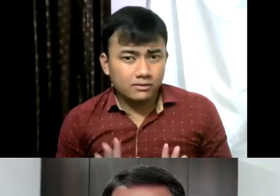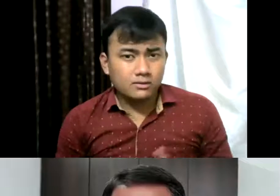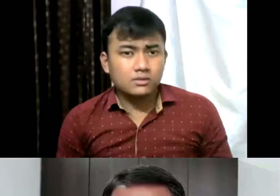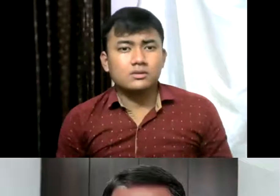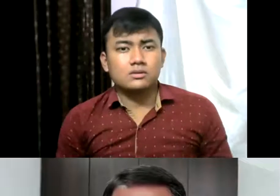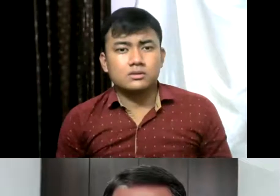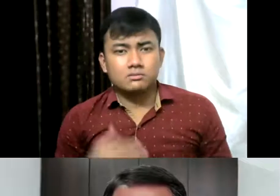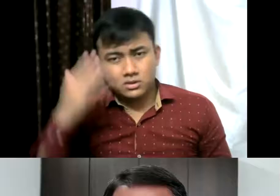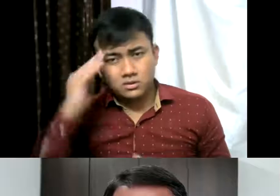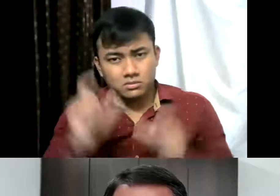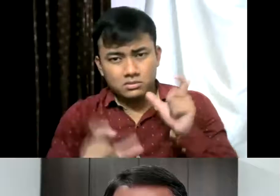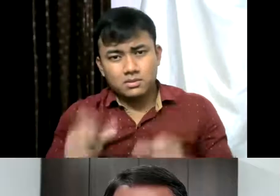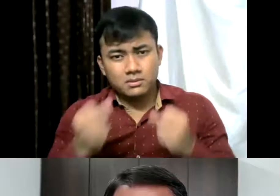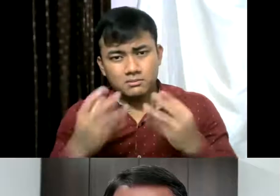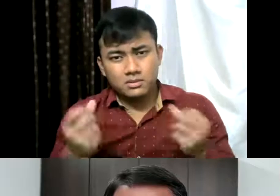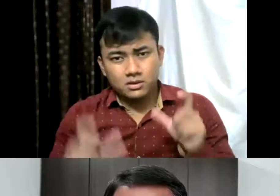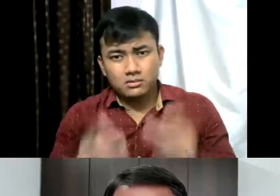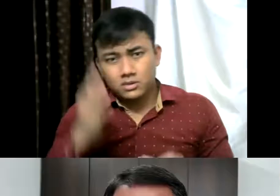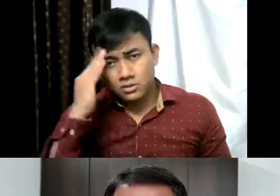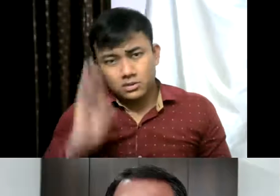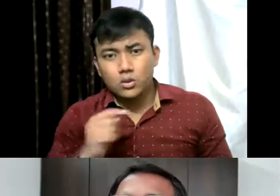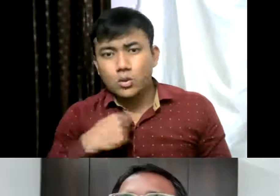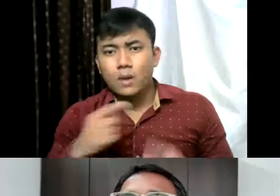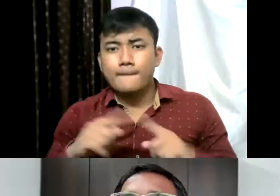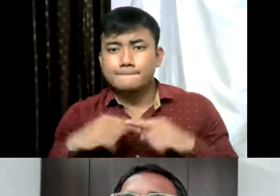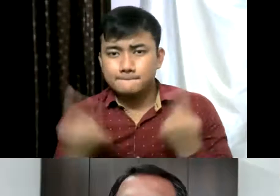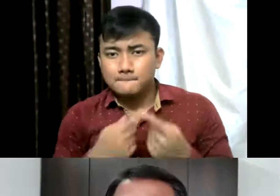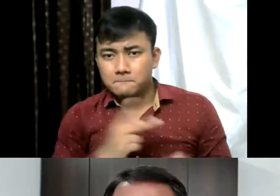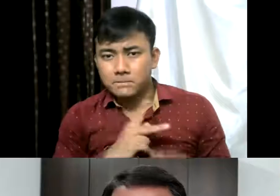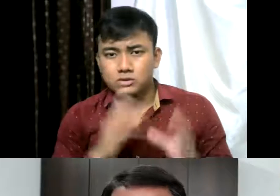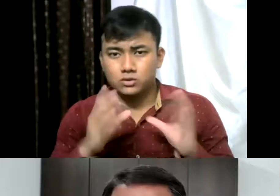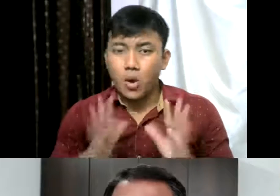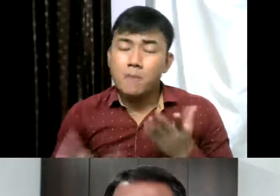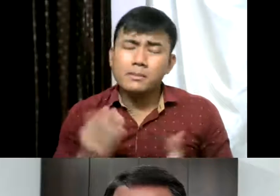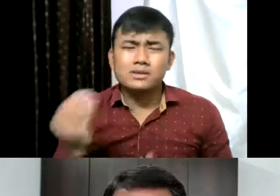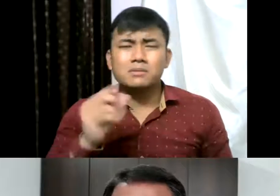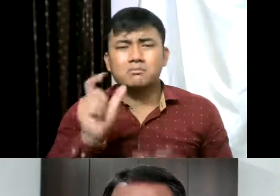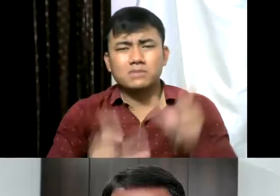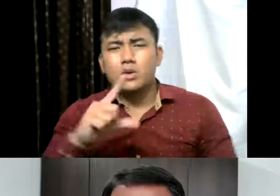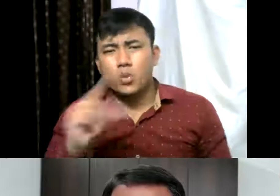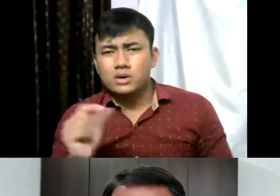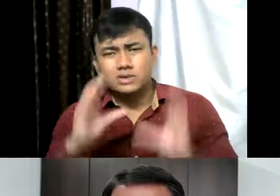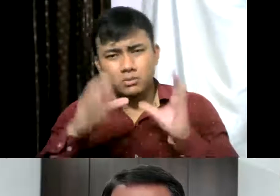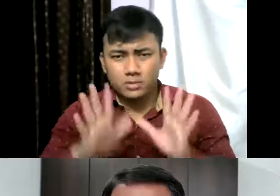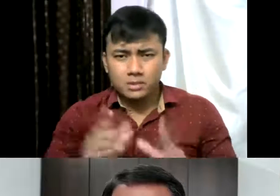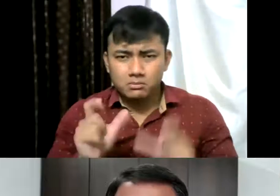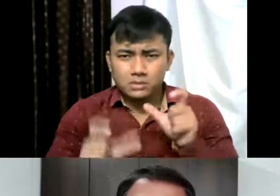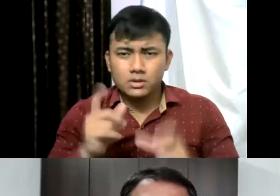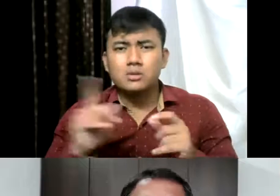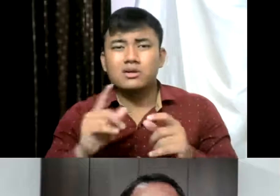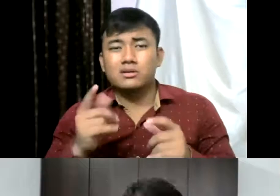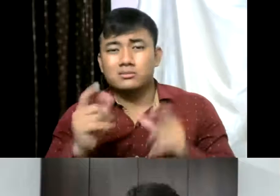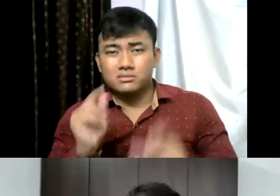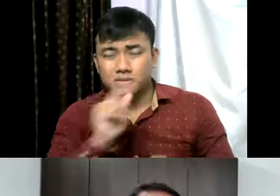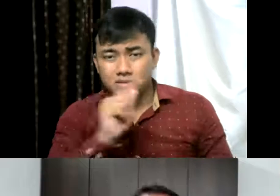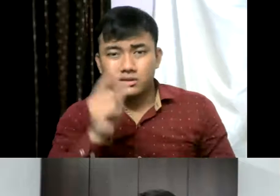of persons with disability who use Facebook groups or WhatsApp groups to talk and to connect, because Facebook and WhatsApp are accessible